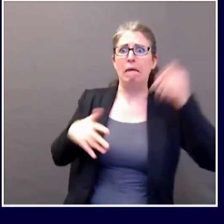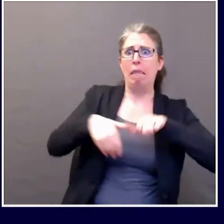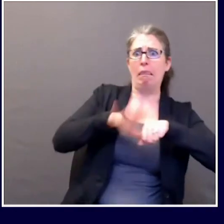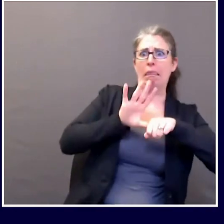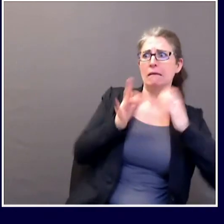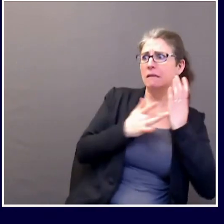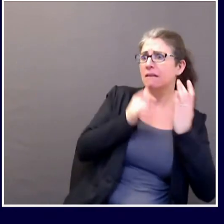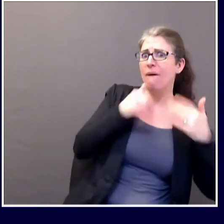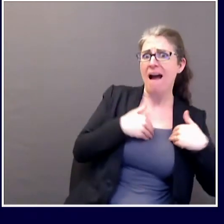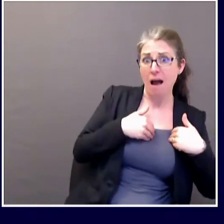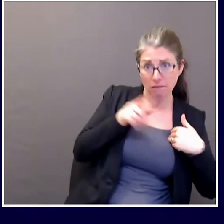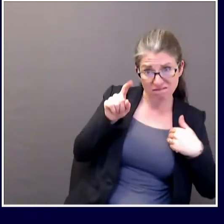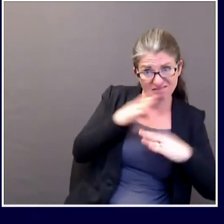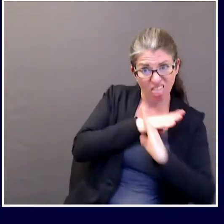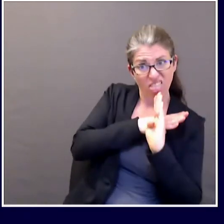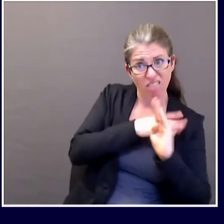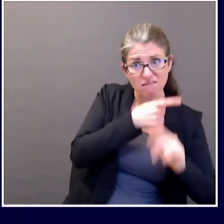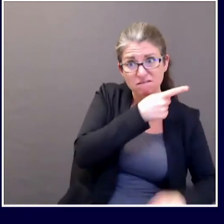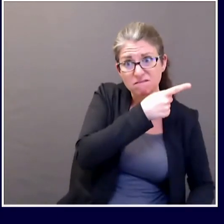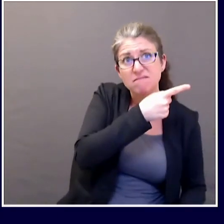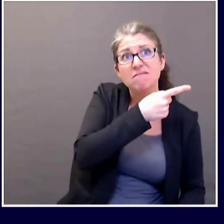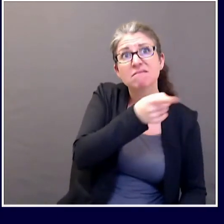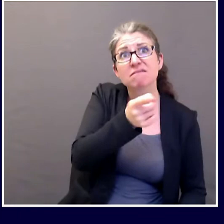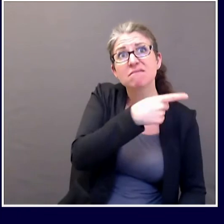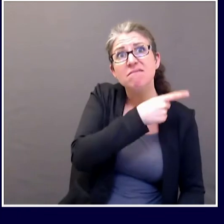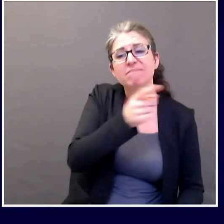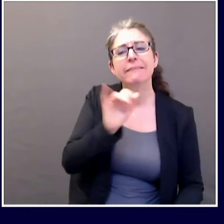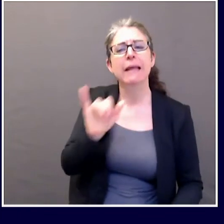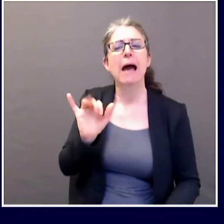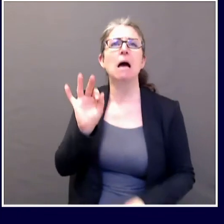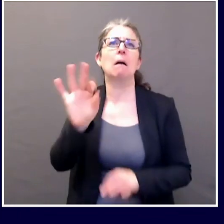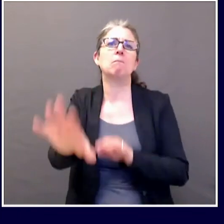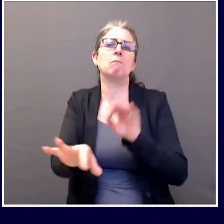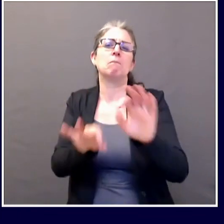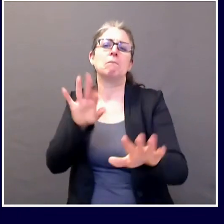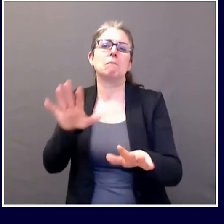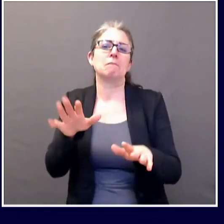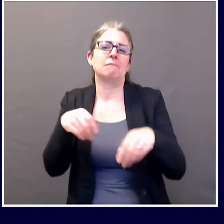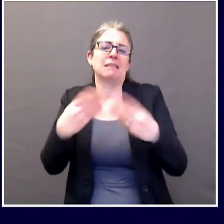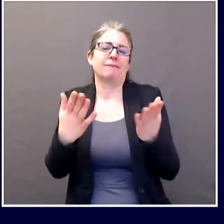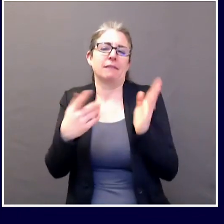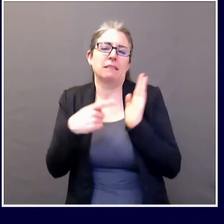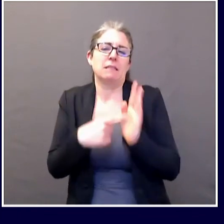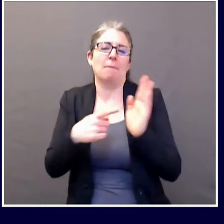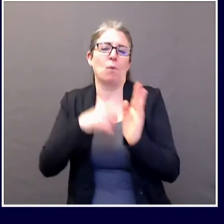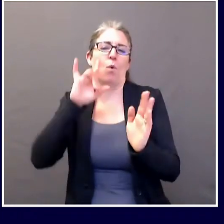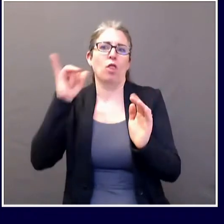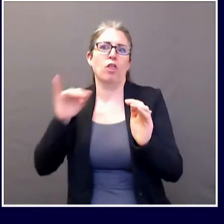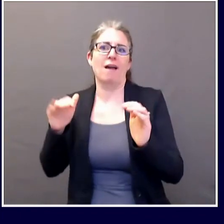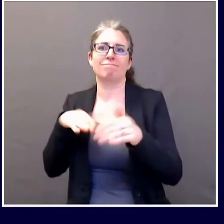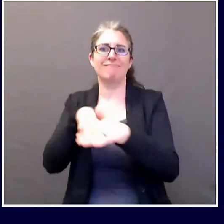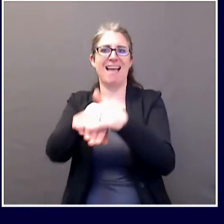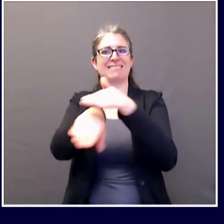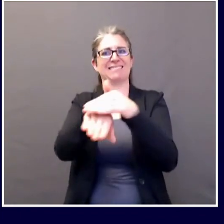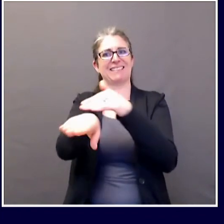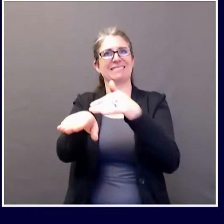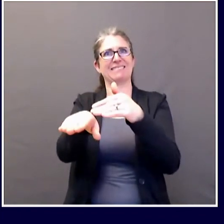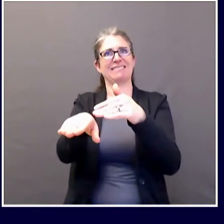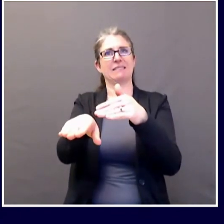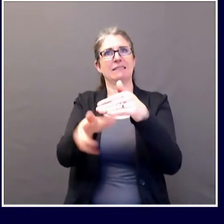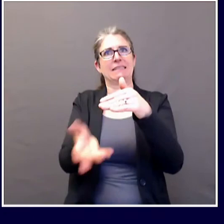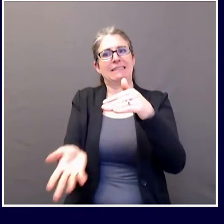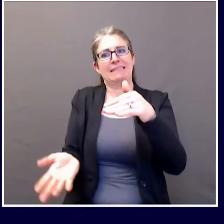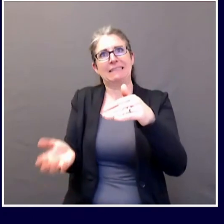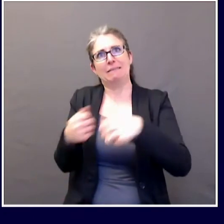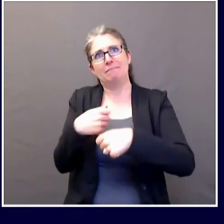about whether these consortia fill needs that we have. Now, in terms of making allocations, we do